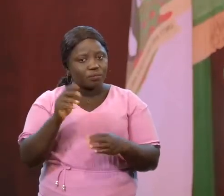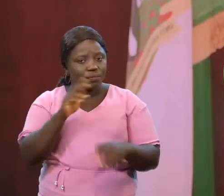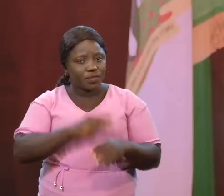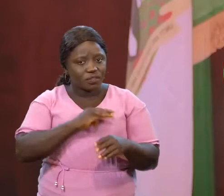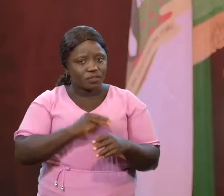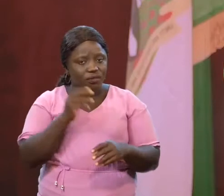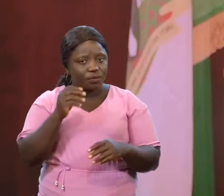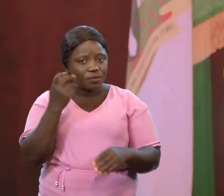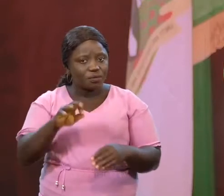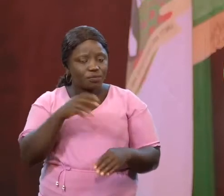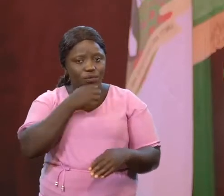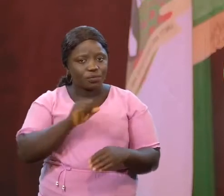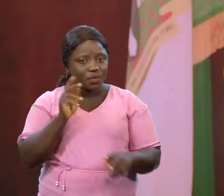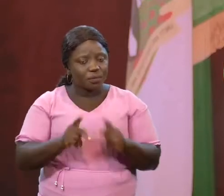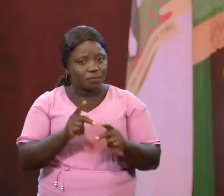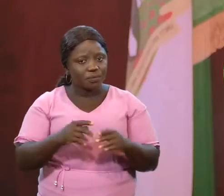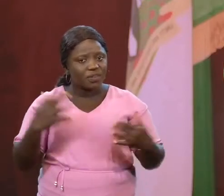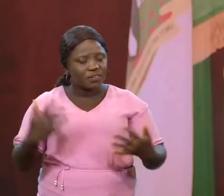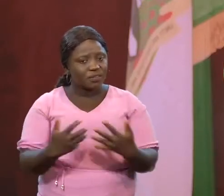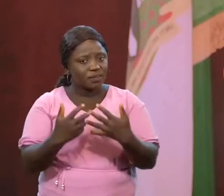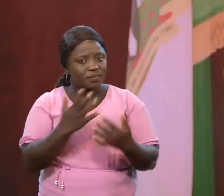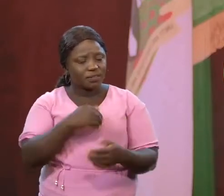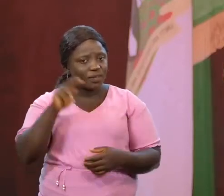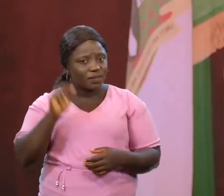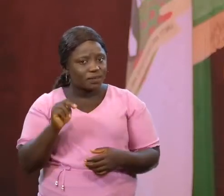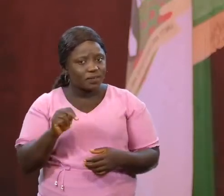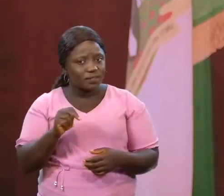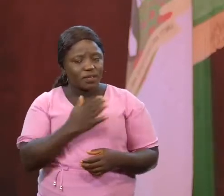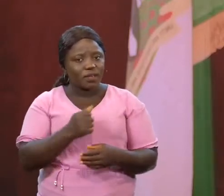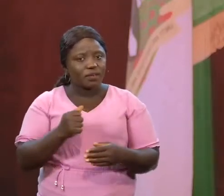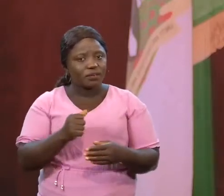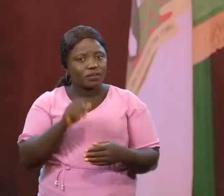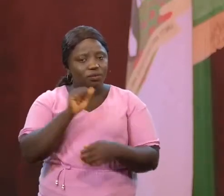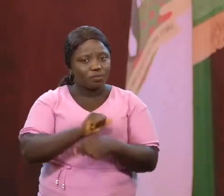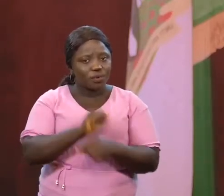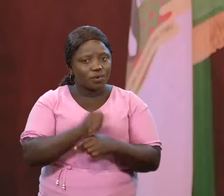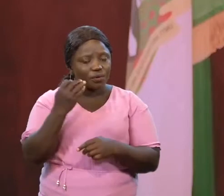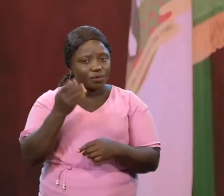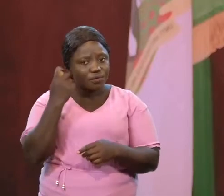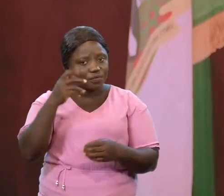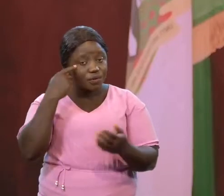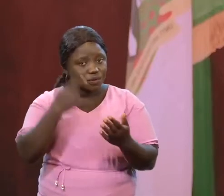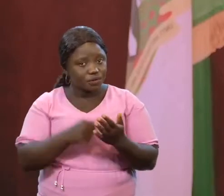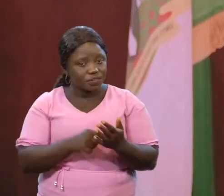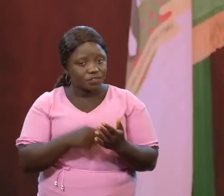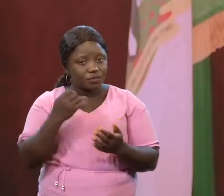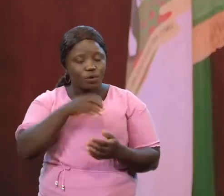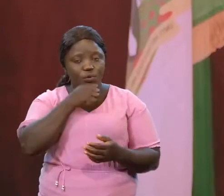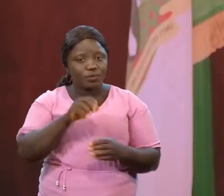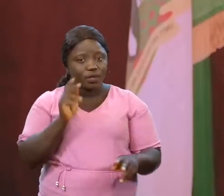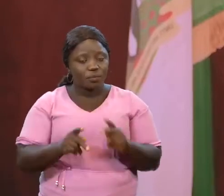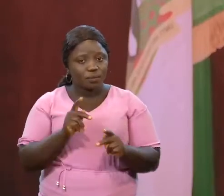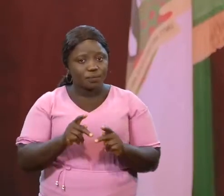and care to older persons' challenges and needs, along with the corresponding lack of recognition of